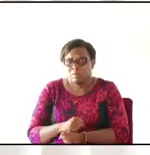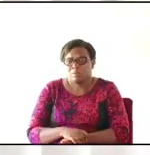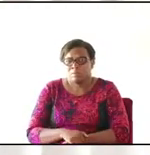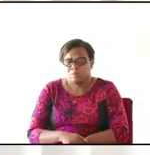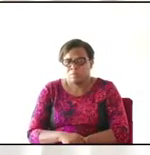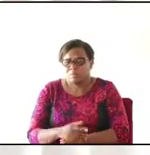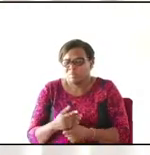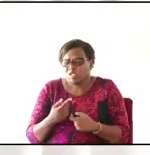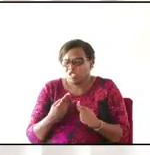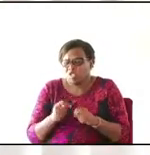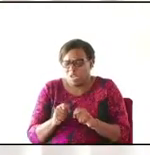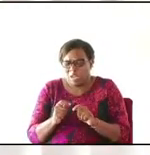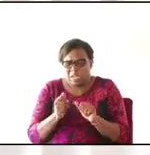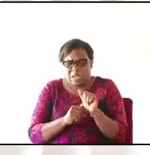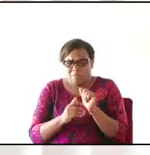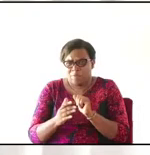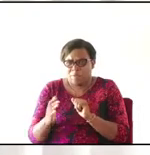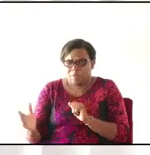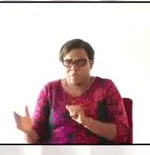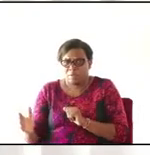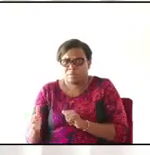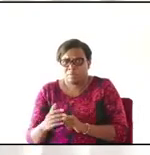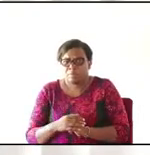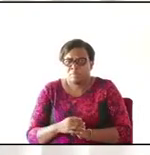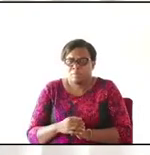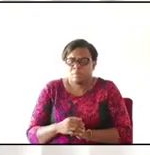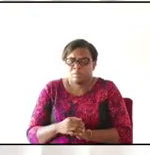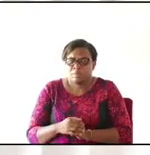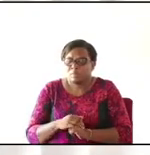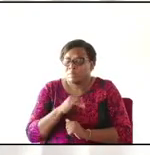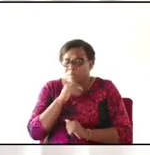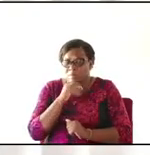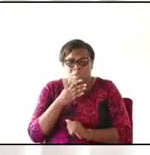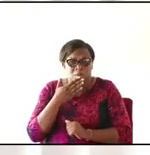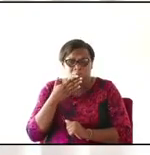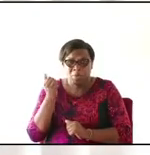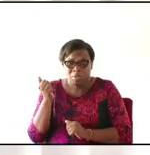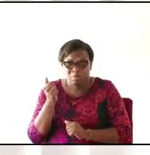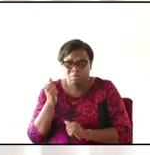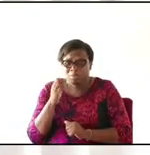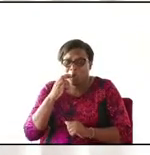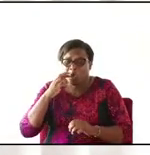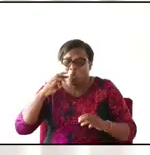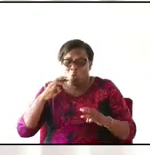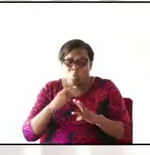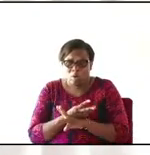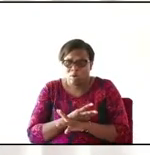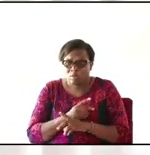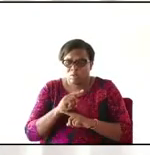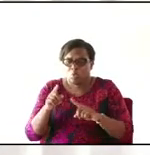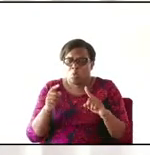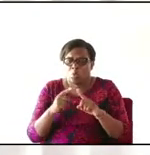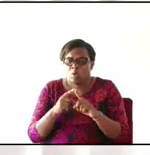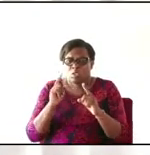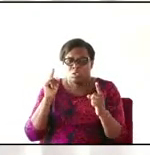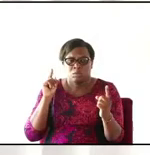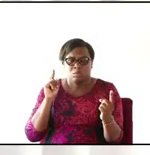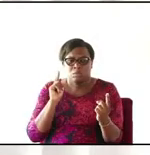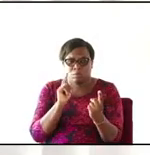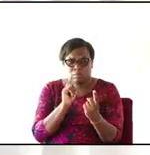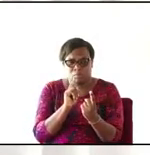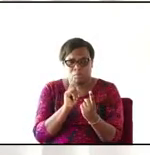tried everything, and instead of getting better, she got worse. When she came